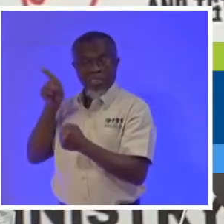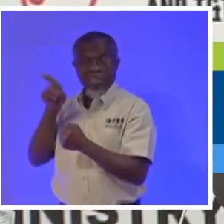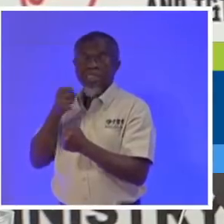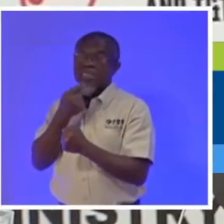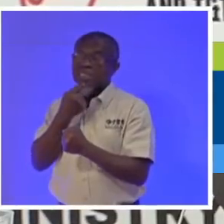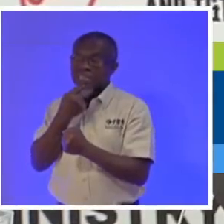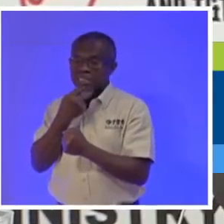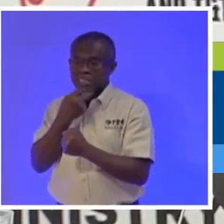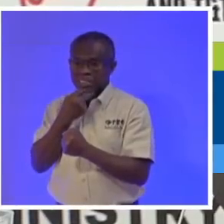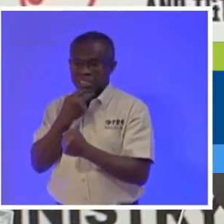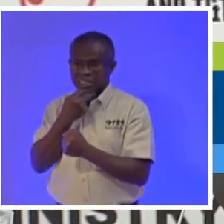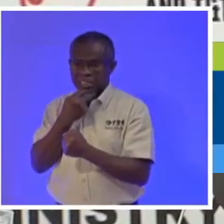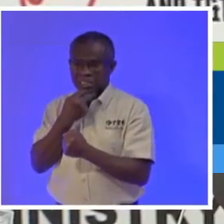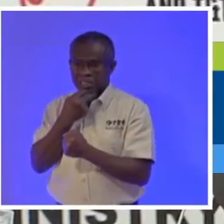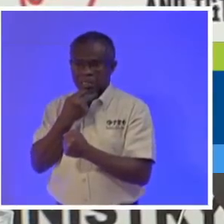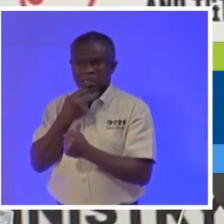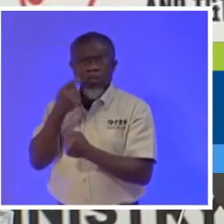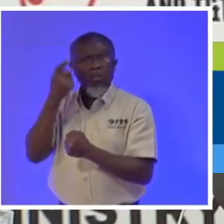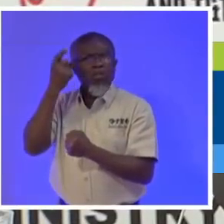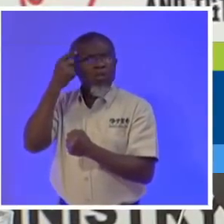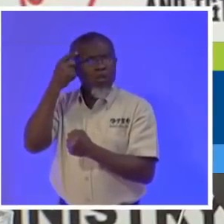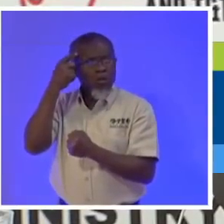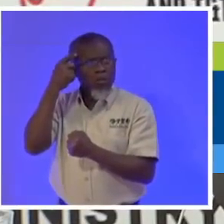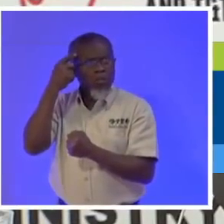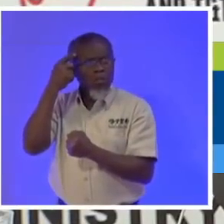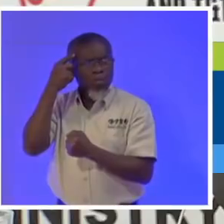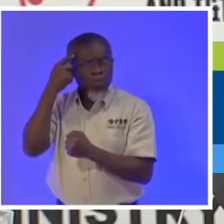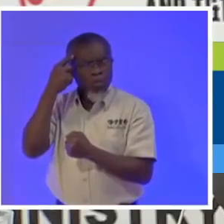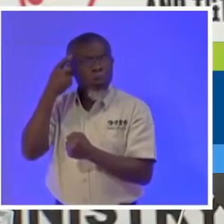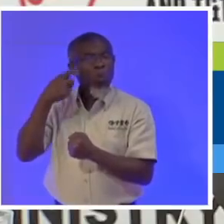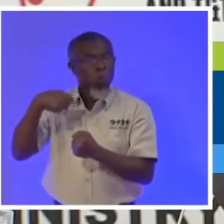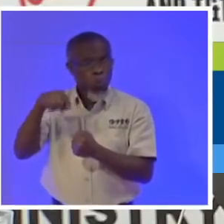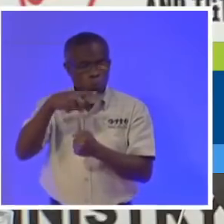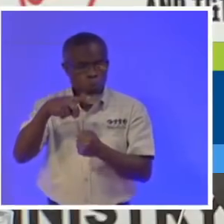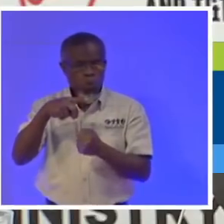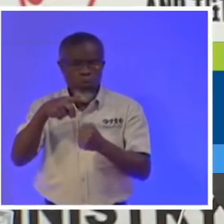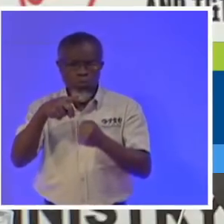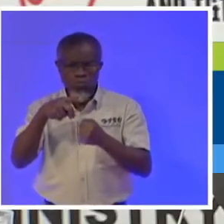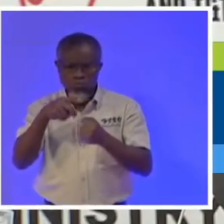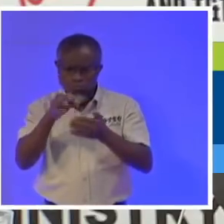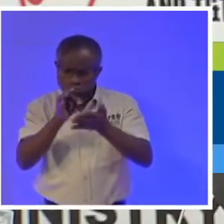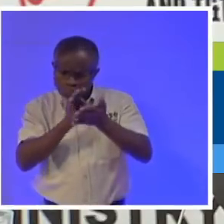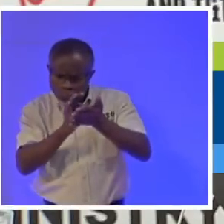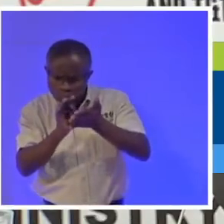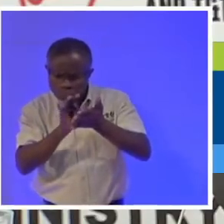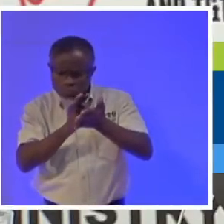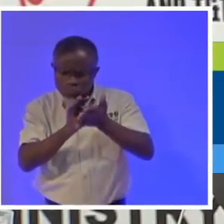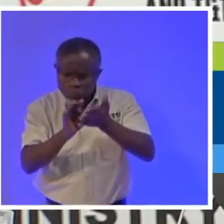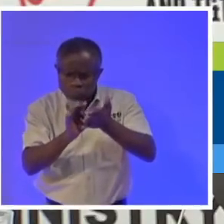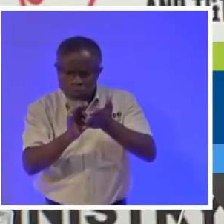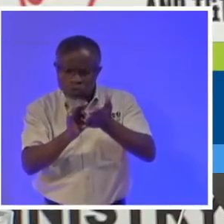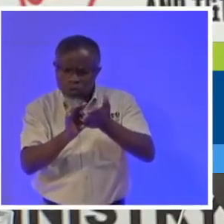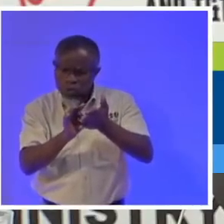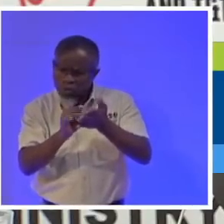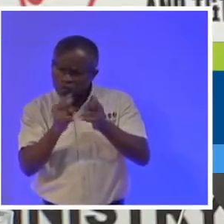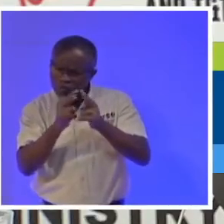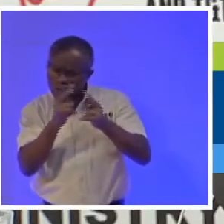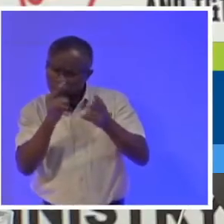conversation is being phrased. He says, be mindful. We are calculating this based on quite a small sample